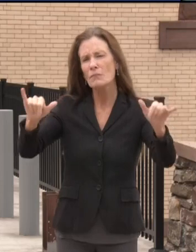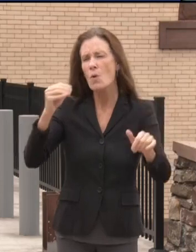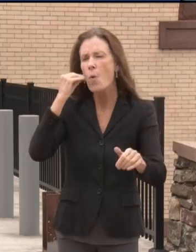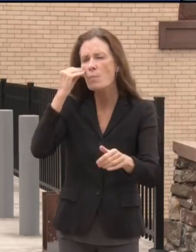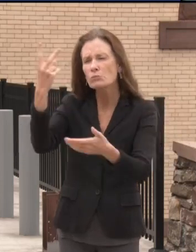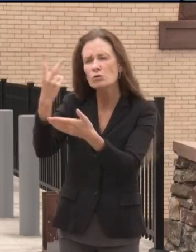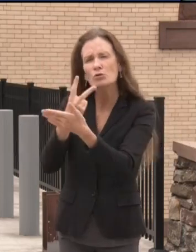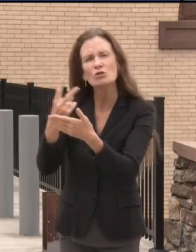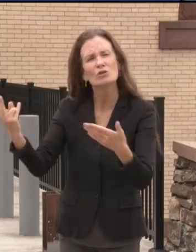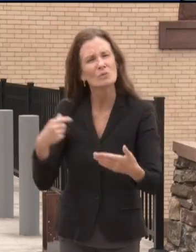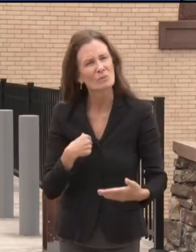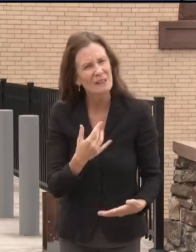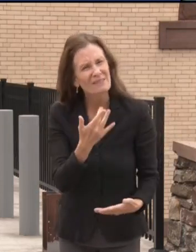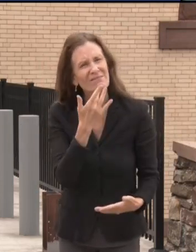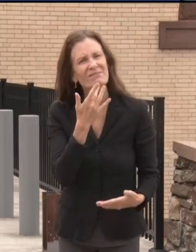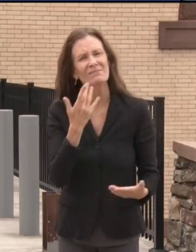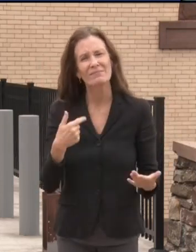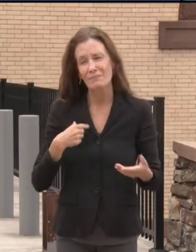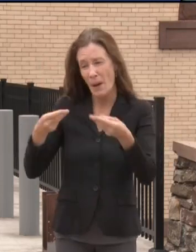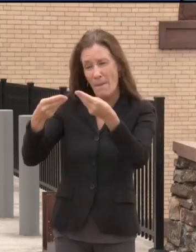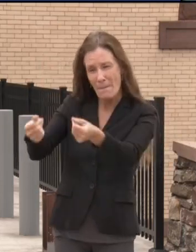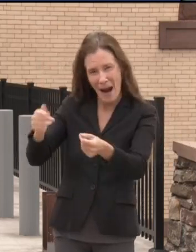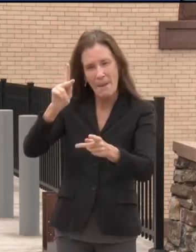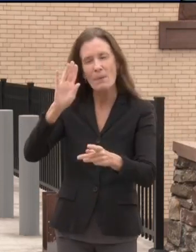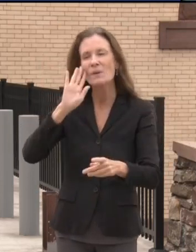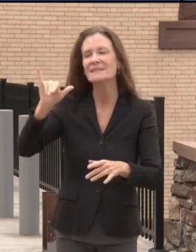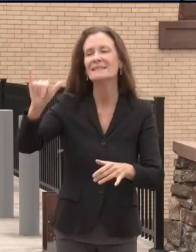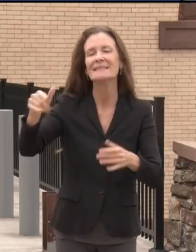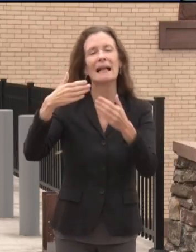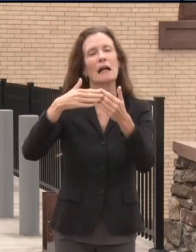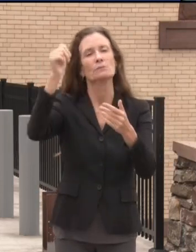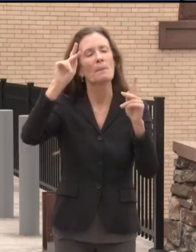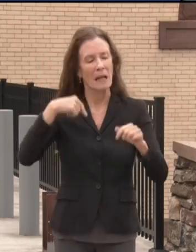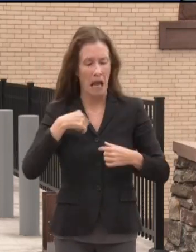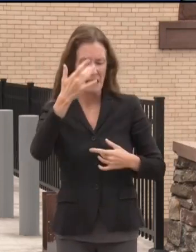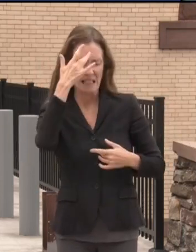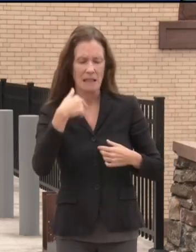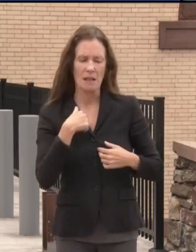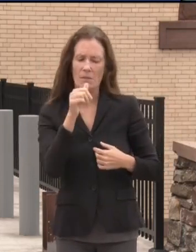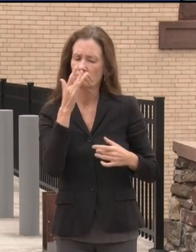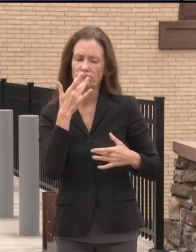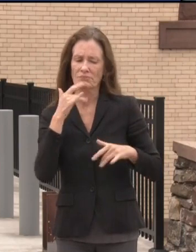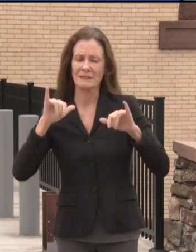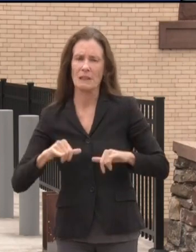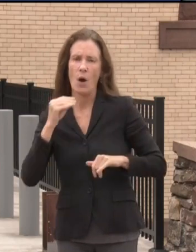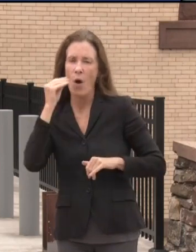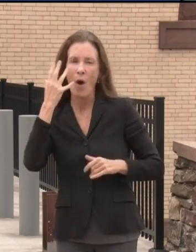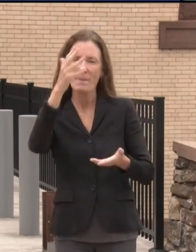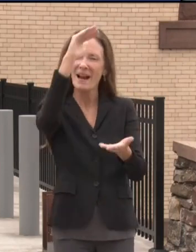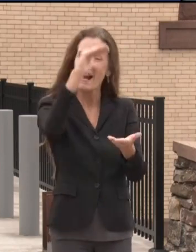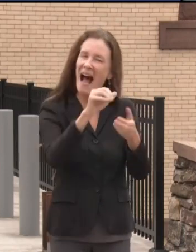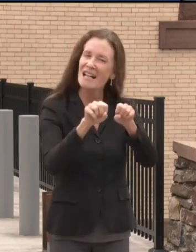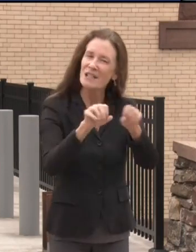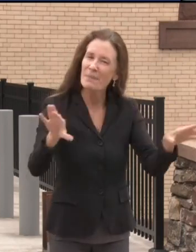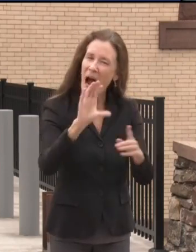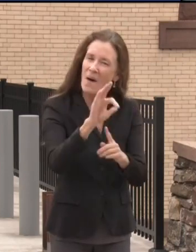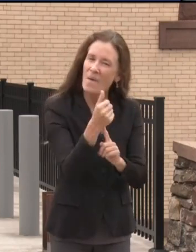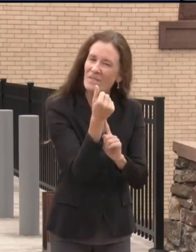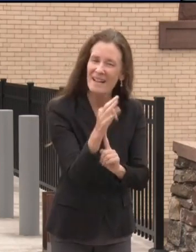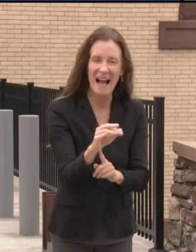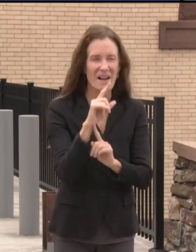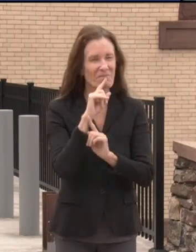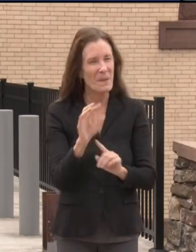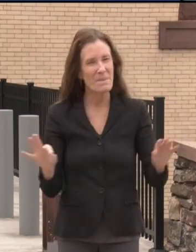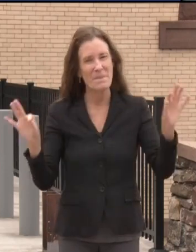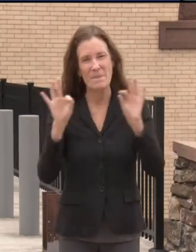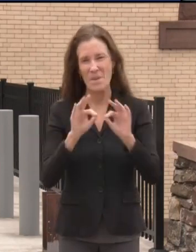off. There was paid family leave. If they didn't have it, it was very, very hard to convince workers to stay home. As a father, I can